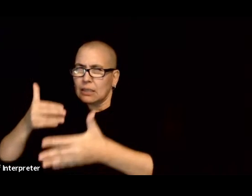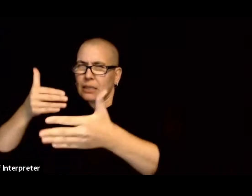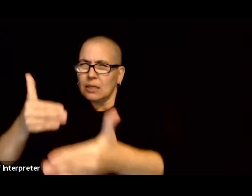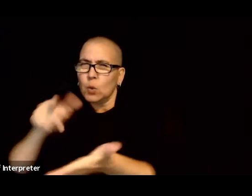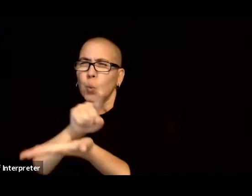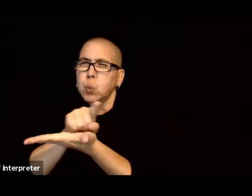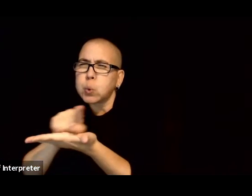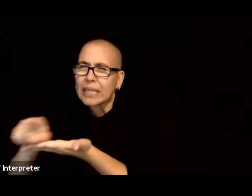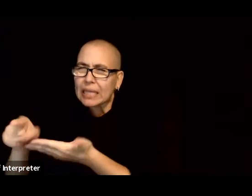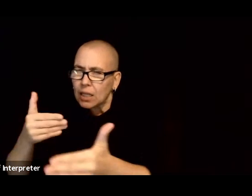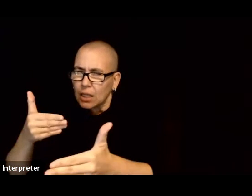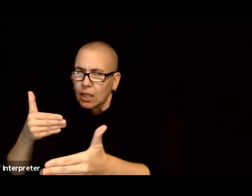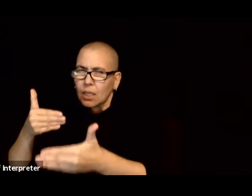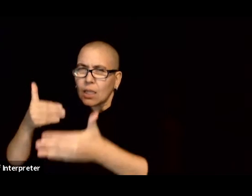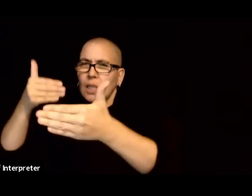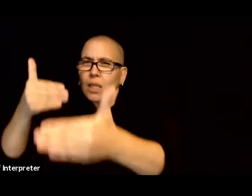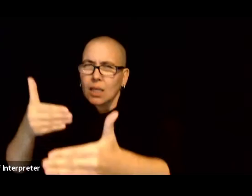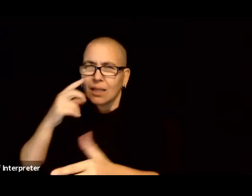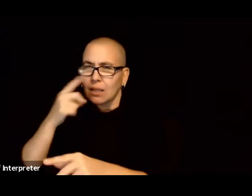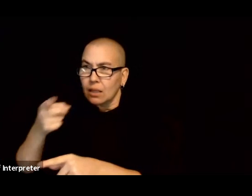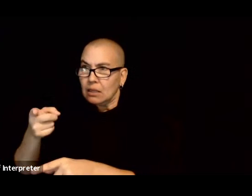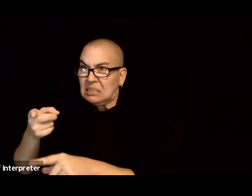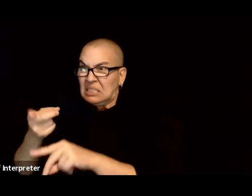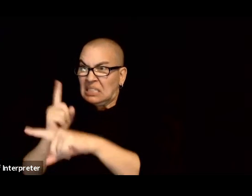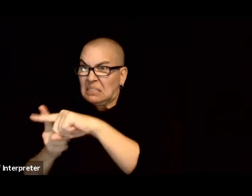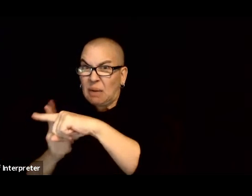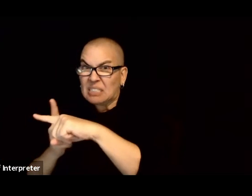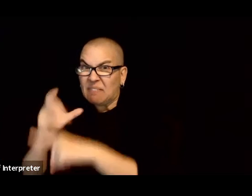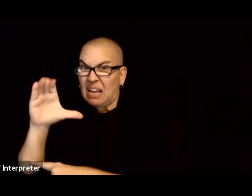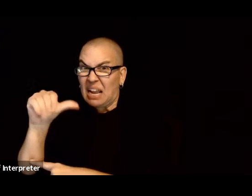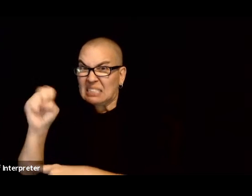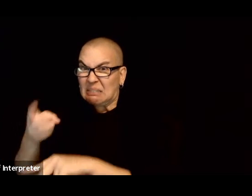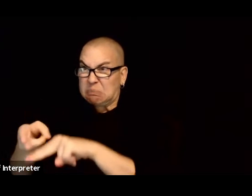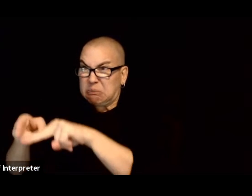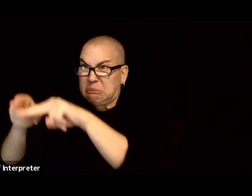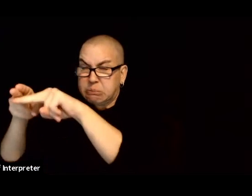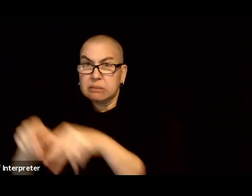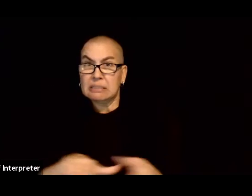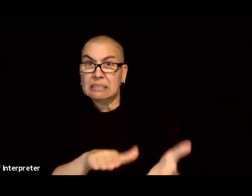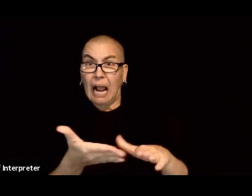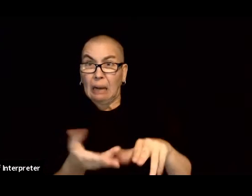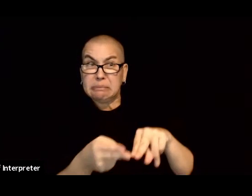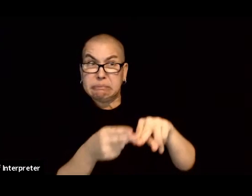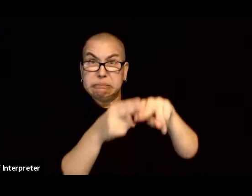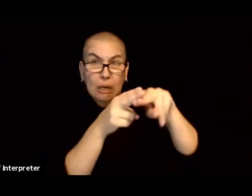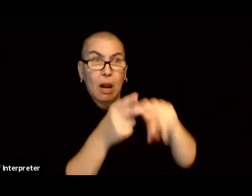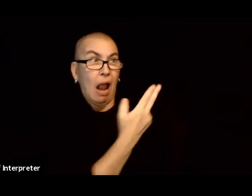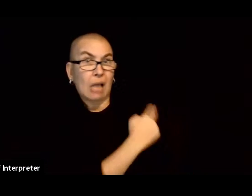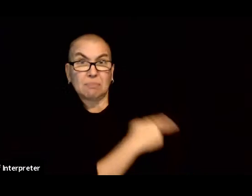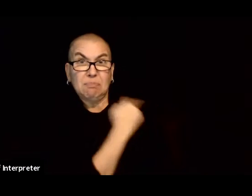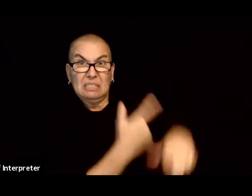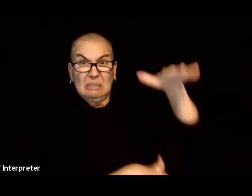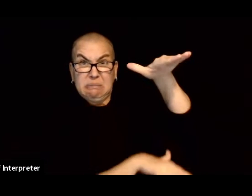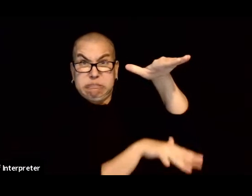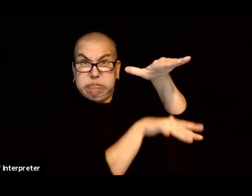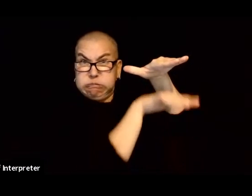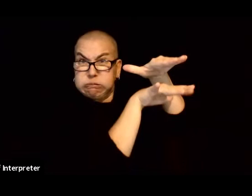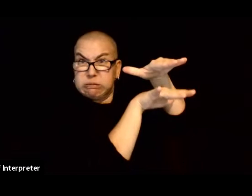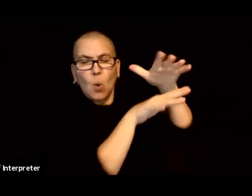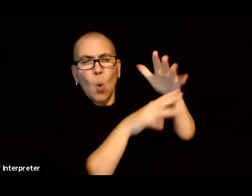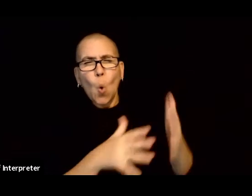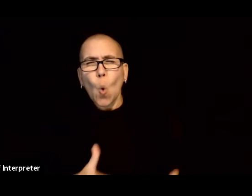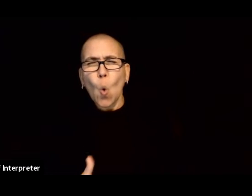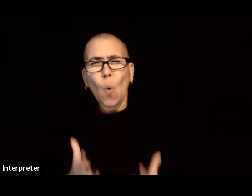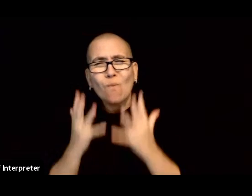seeing hospitalizations increase. We are seeing, unfortunately, the mortality rates